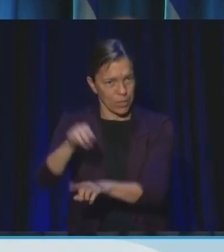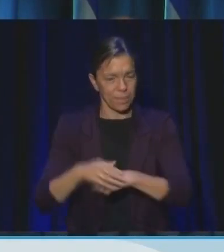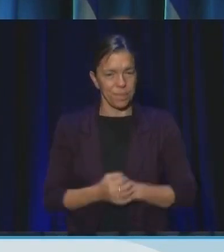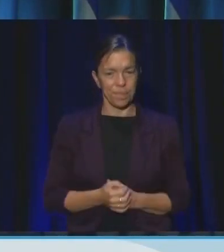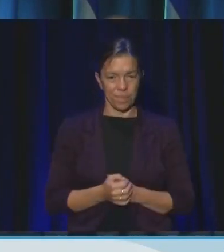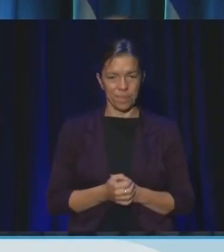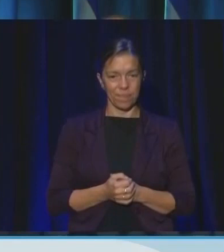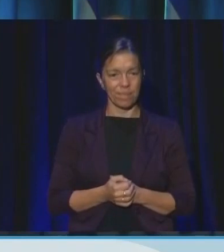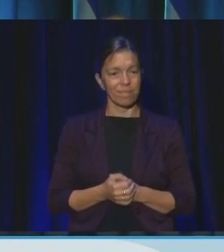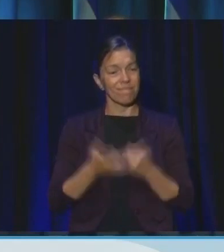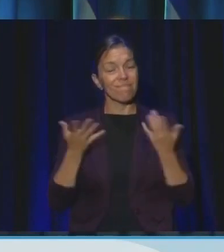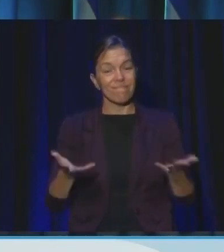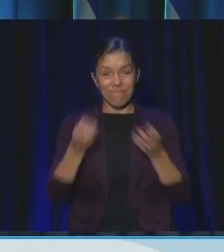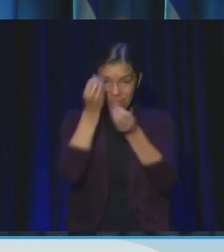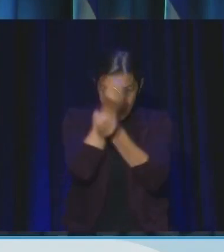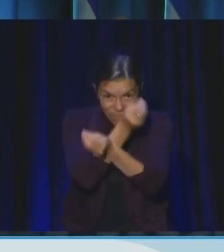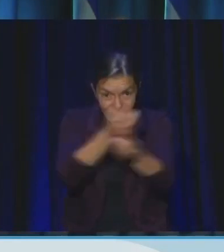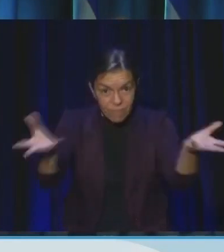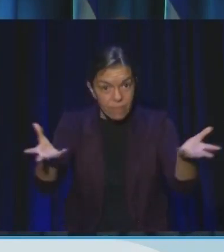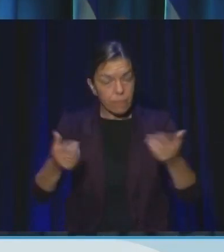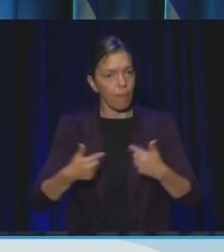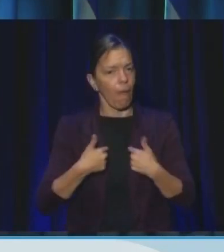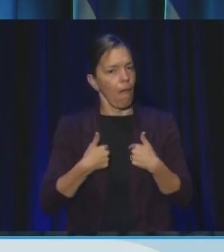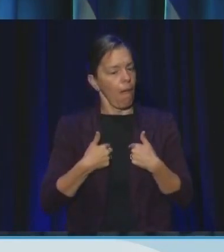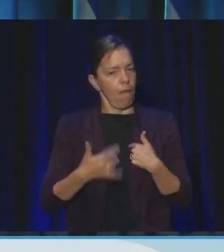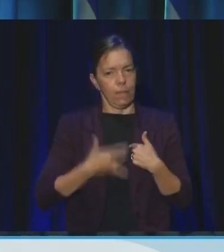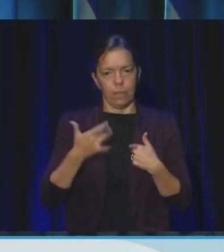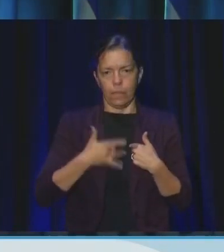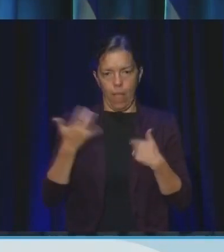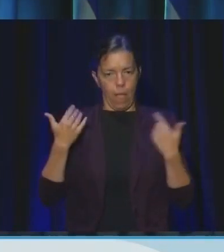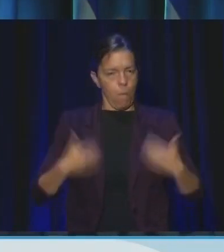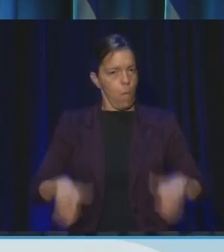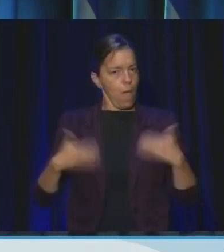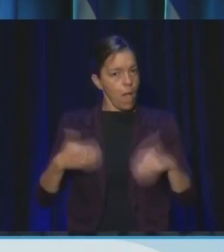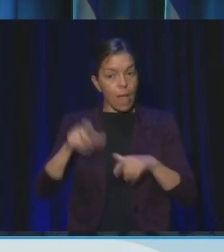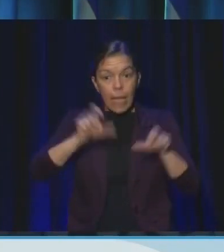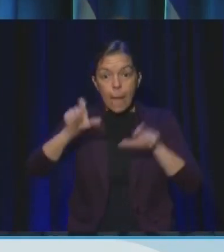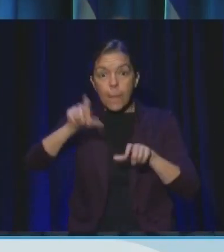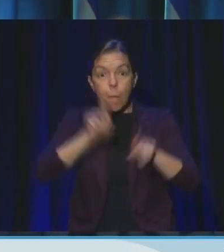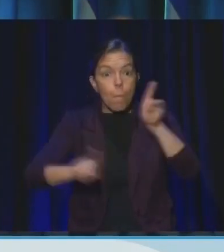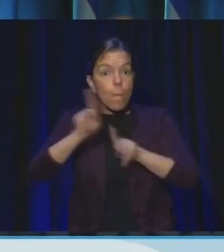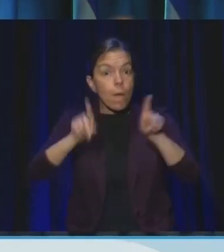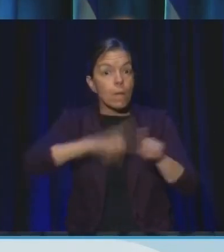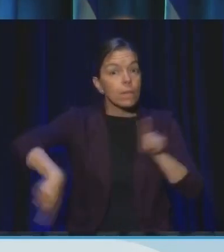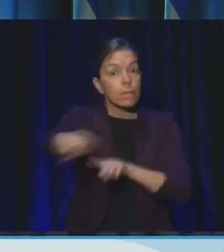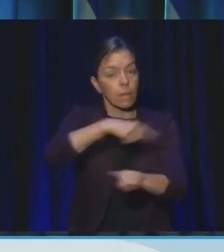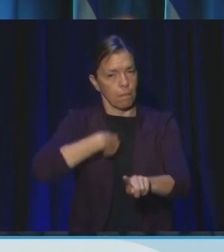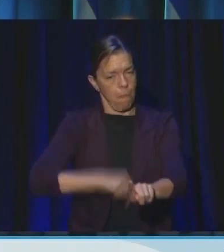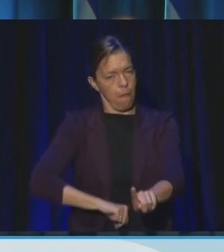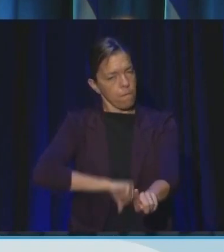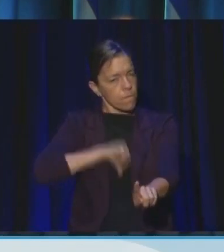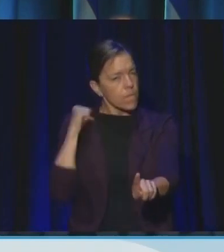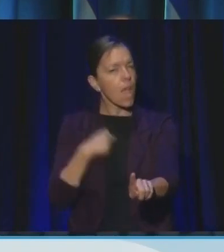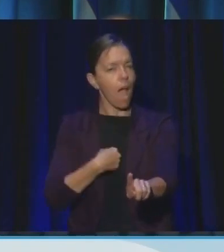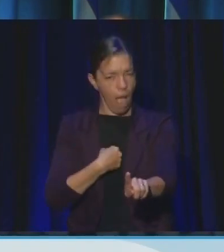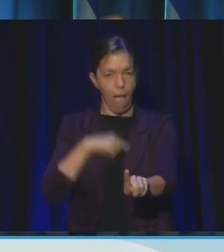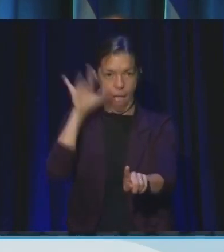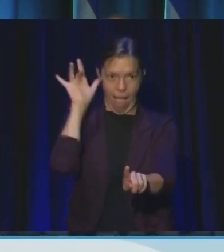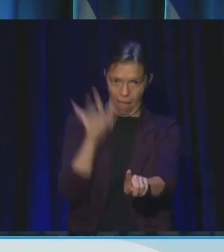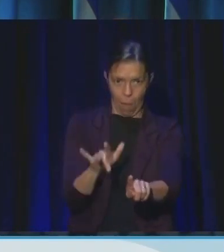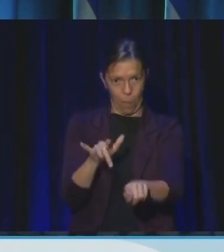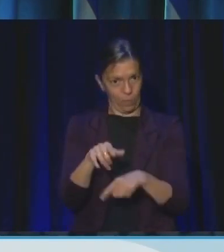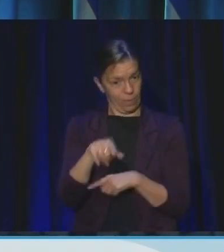to tell the proudest that I have in the people québécois. 87% of the